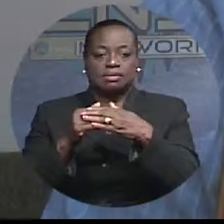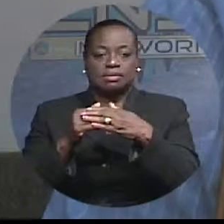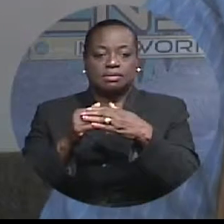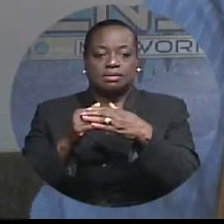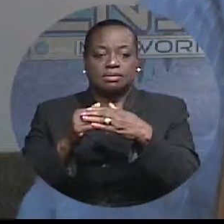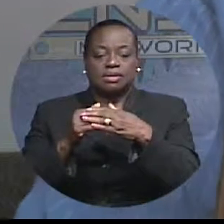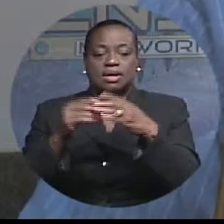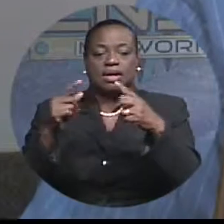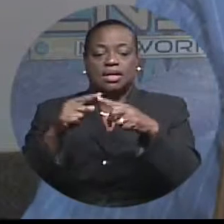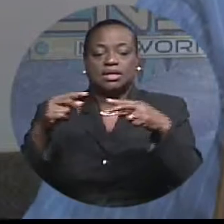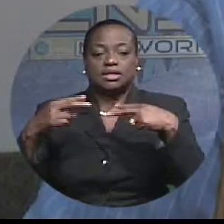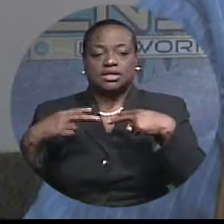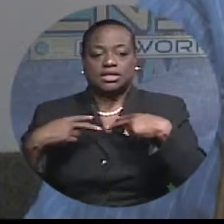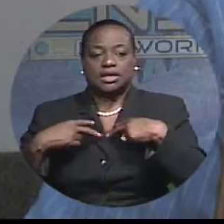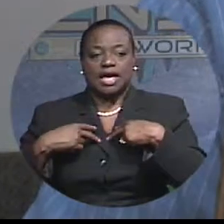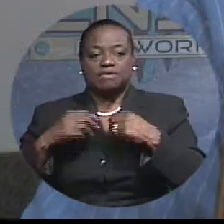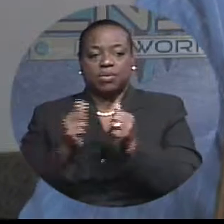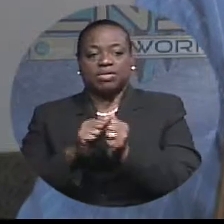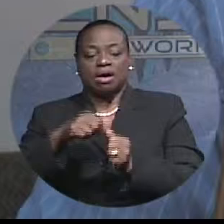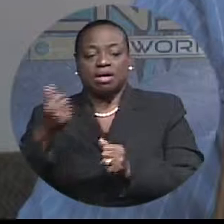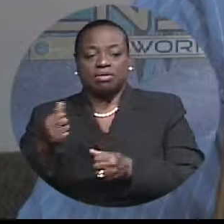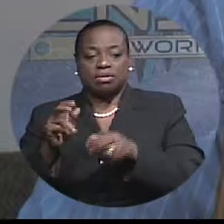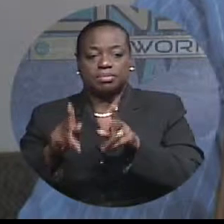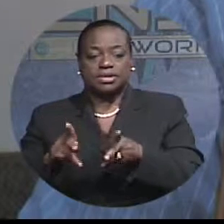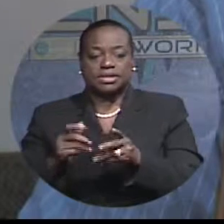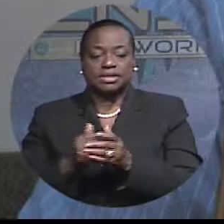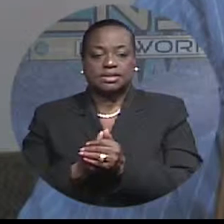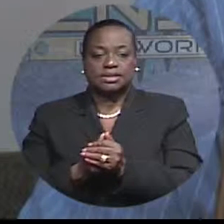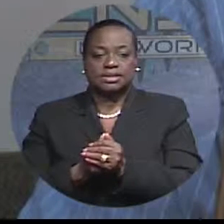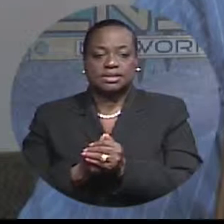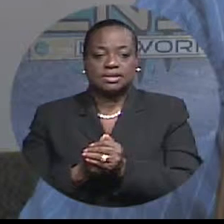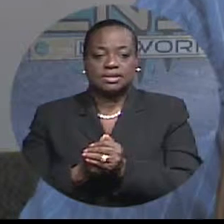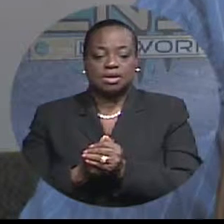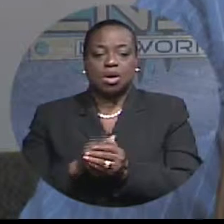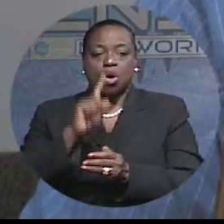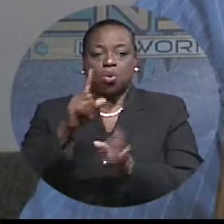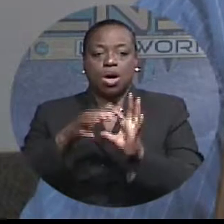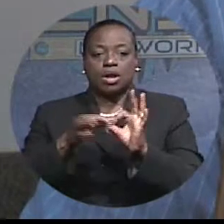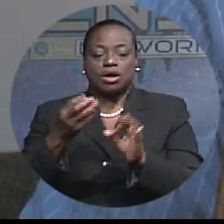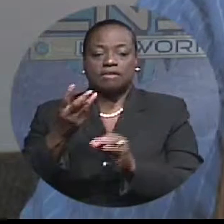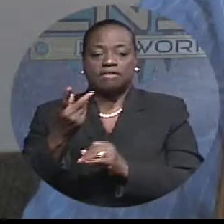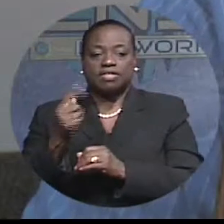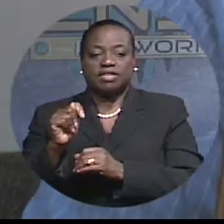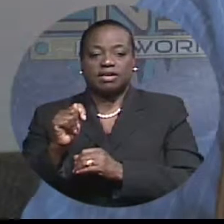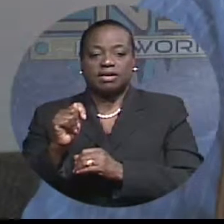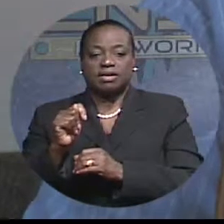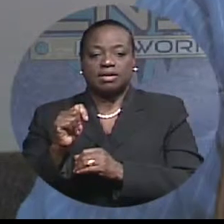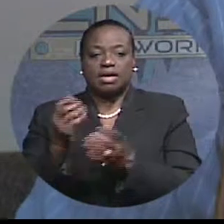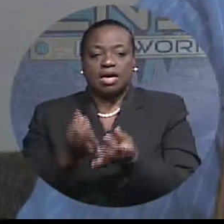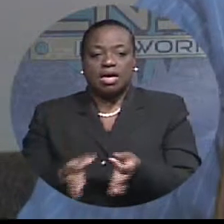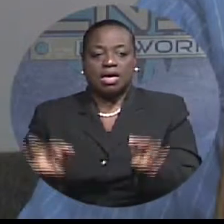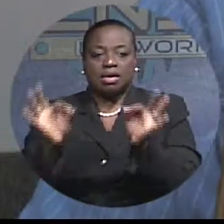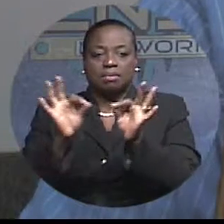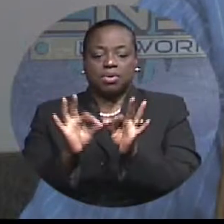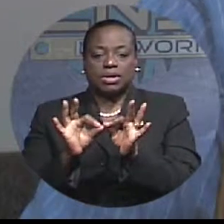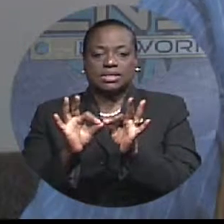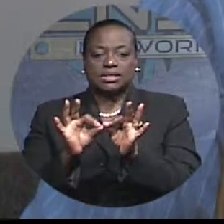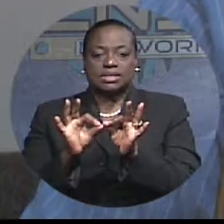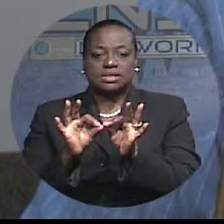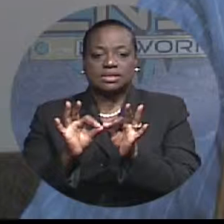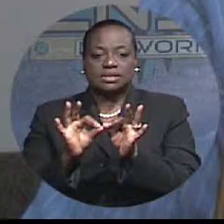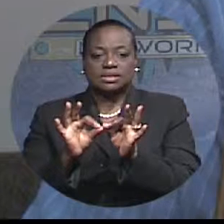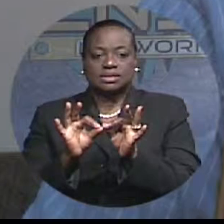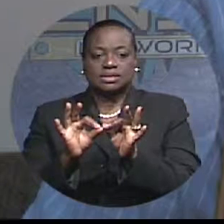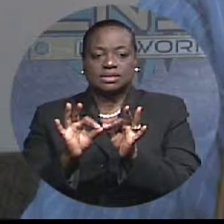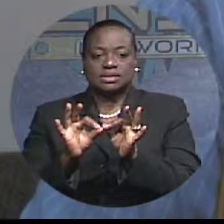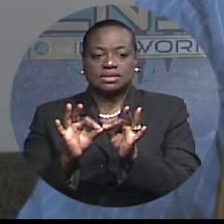department interacts with other stakeholders. So one of the key proposals in the new act is